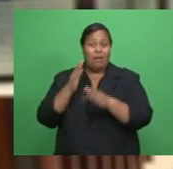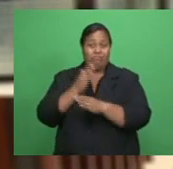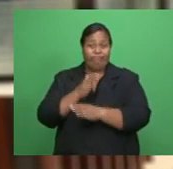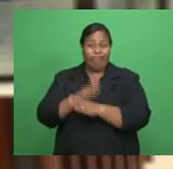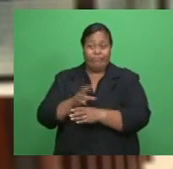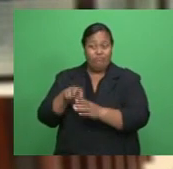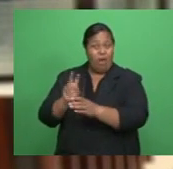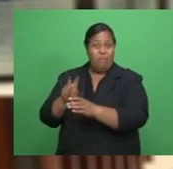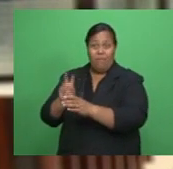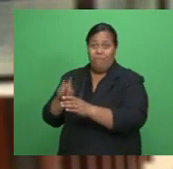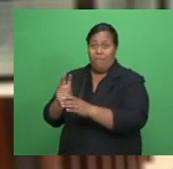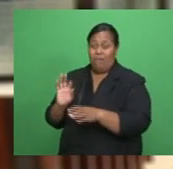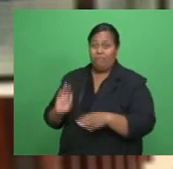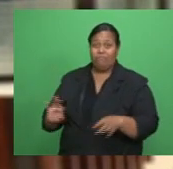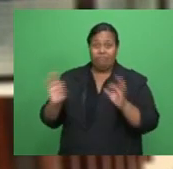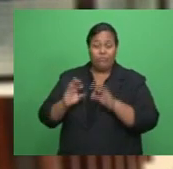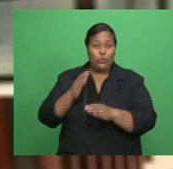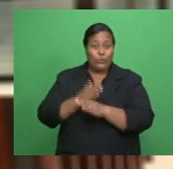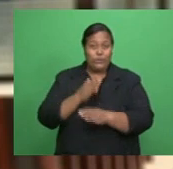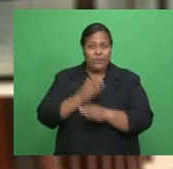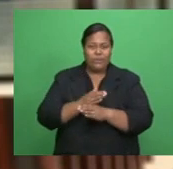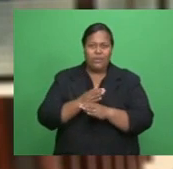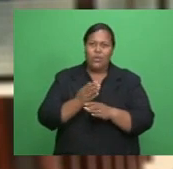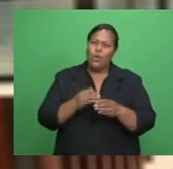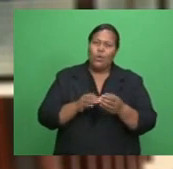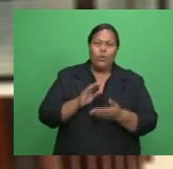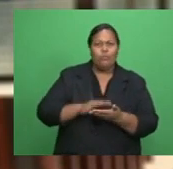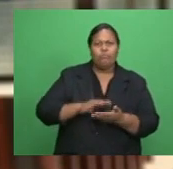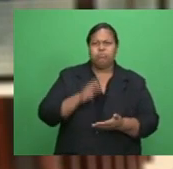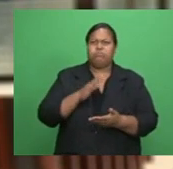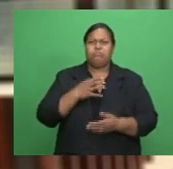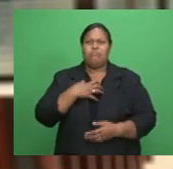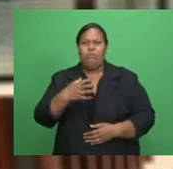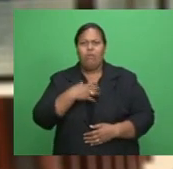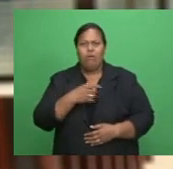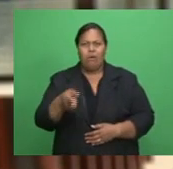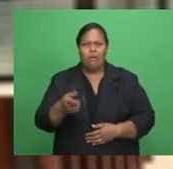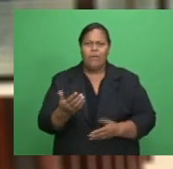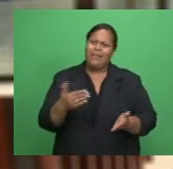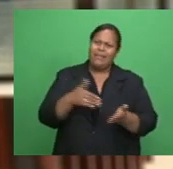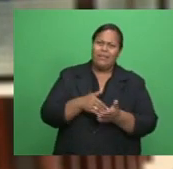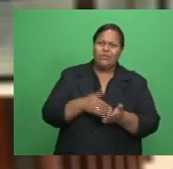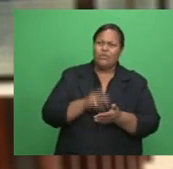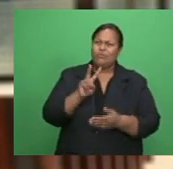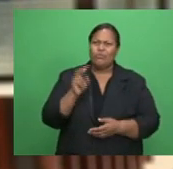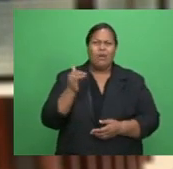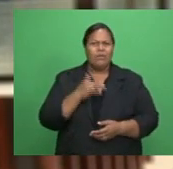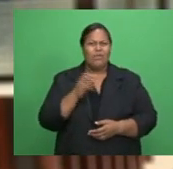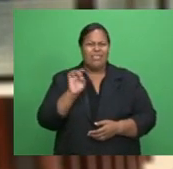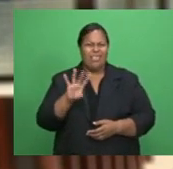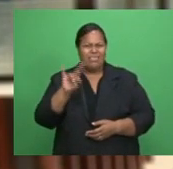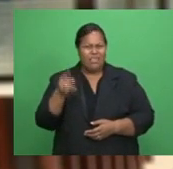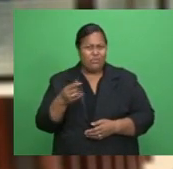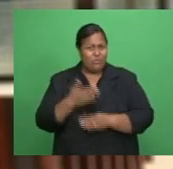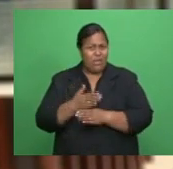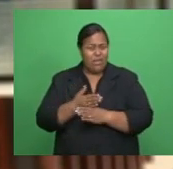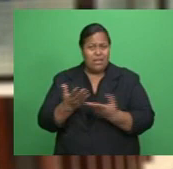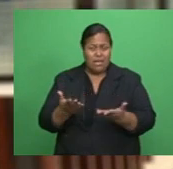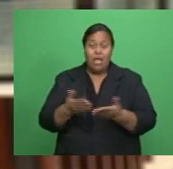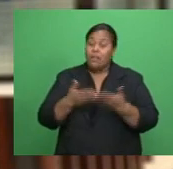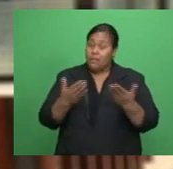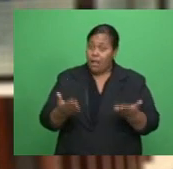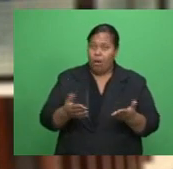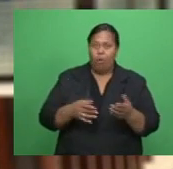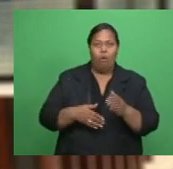rose to 7.4% in June, despite the addition of more than 210,000 jobs. It's their highest unemployment